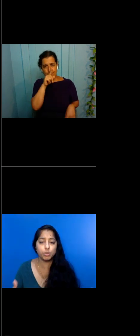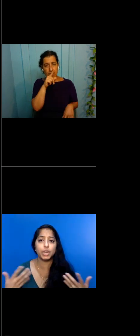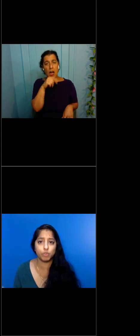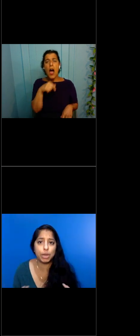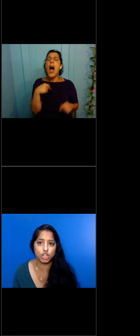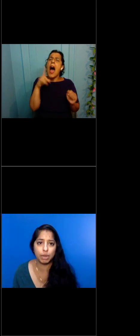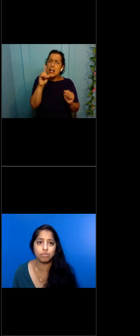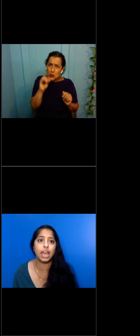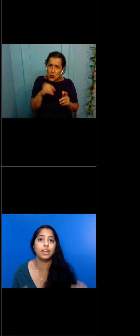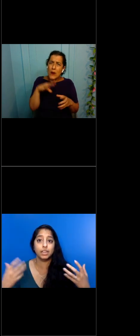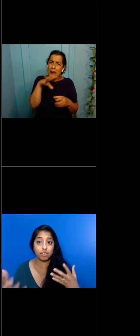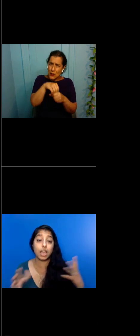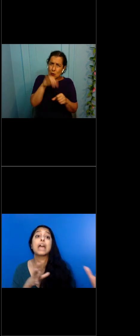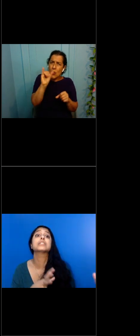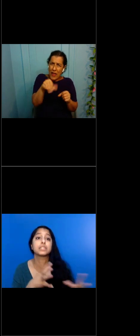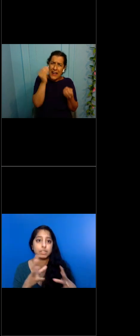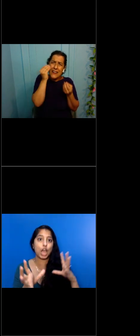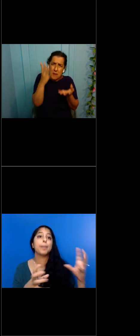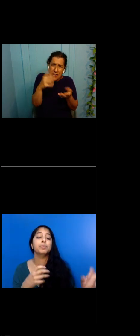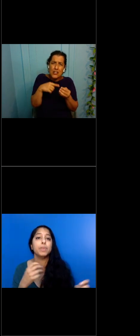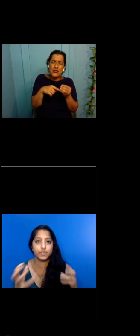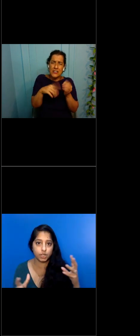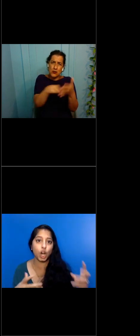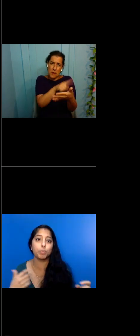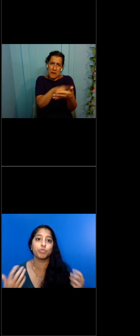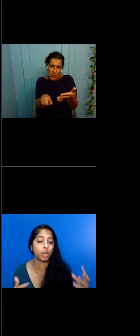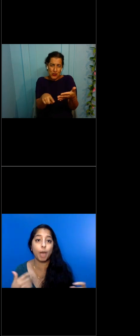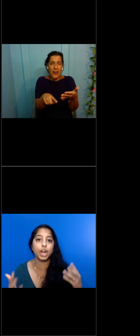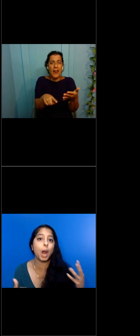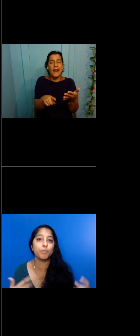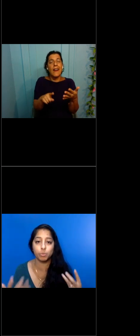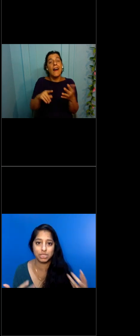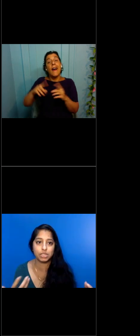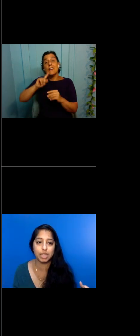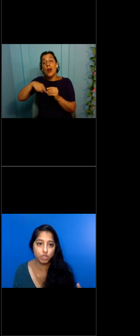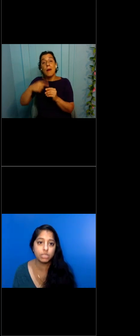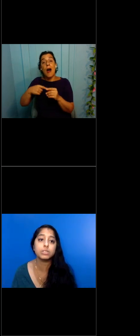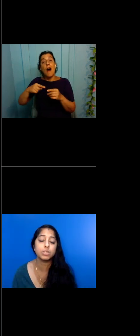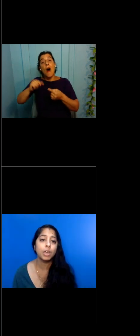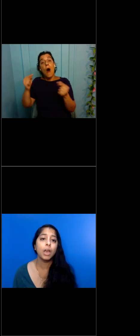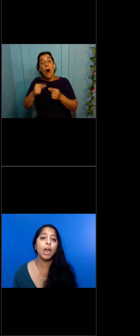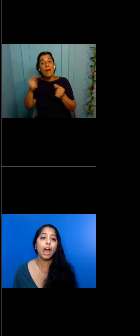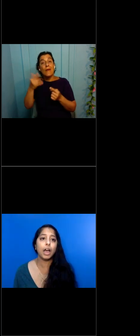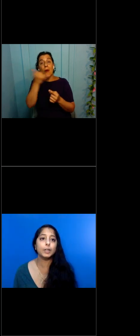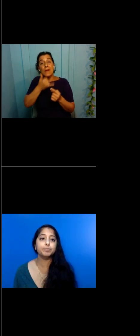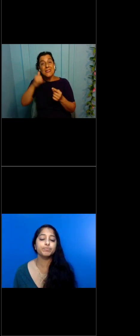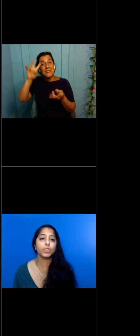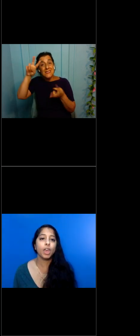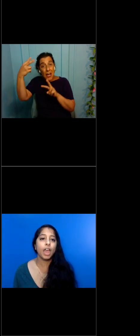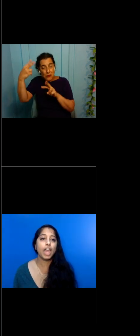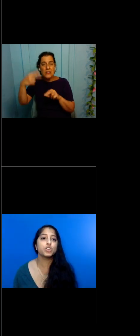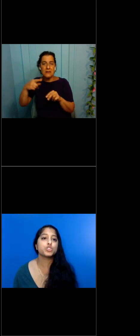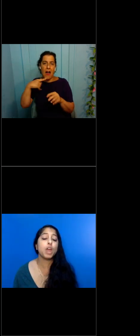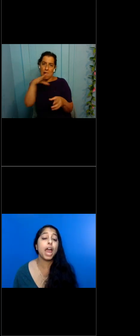do include the information about that in the context of common myths and common harmful misconceptions.